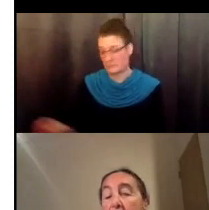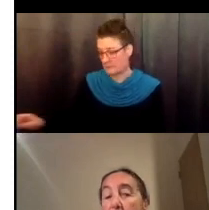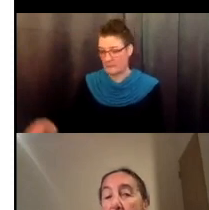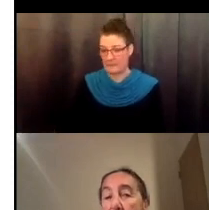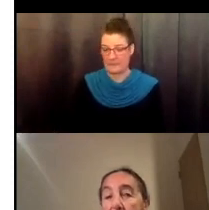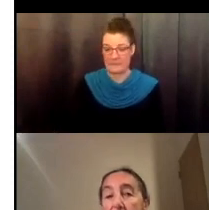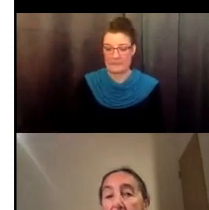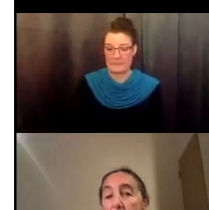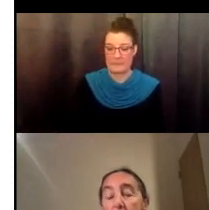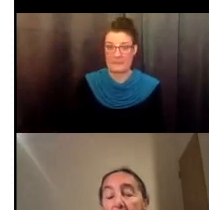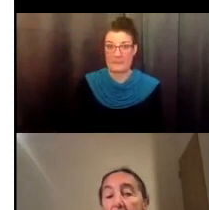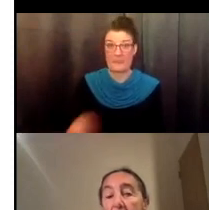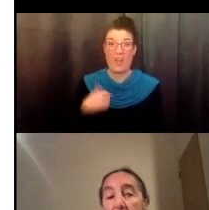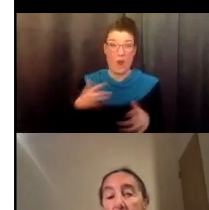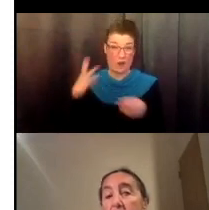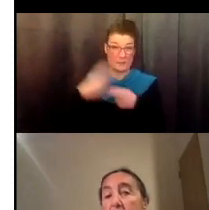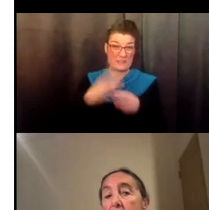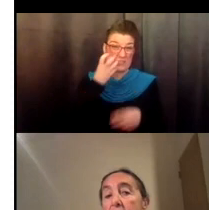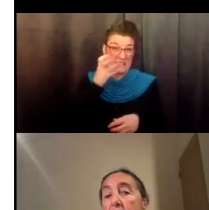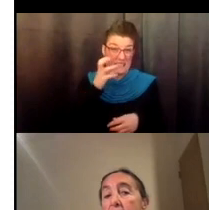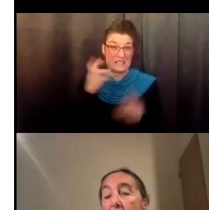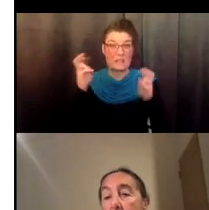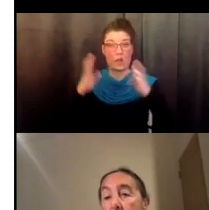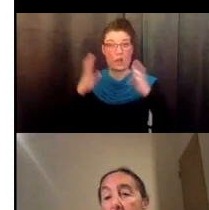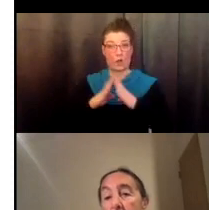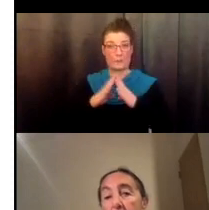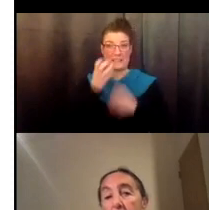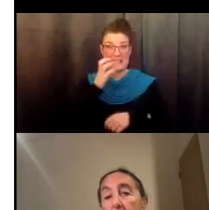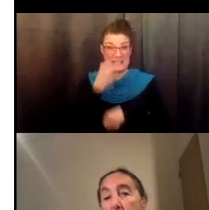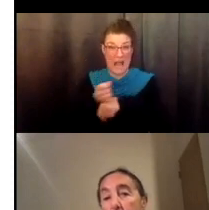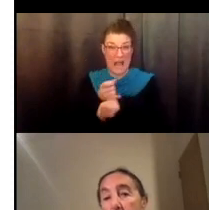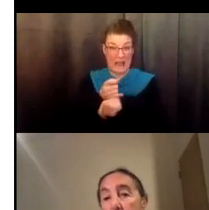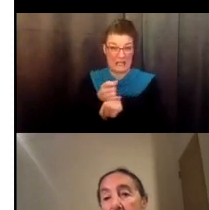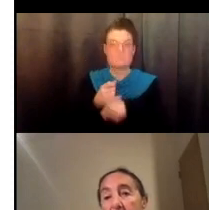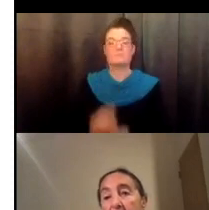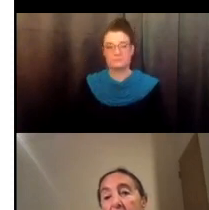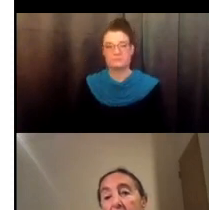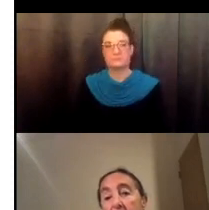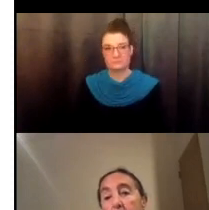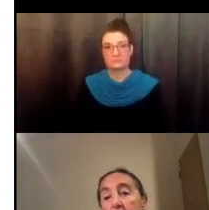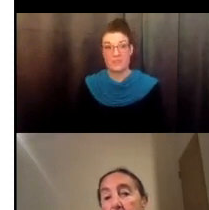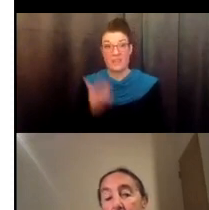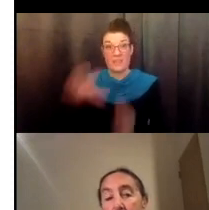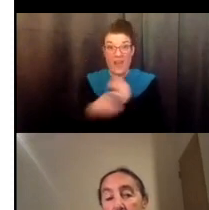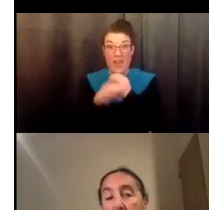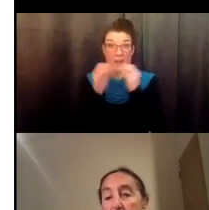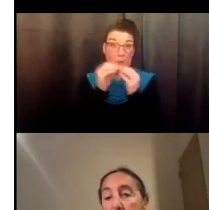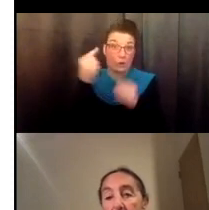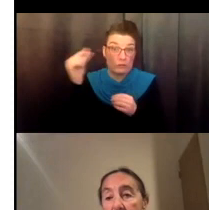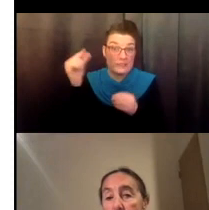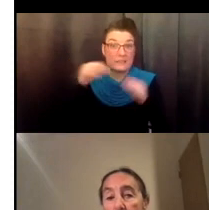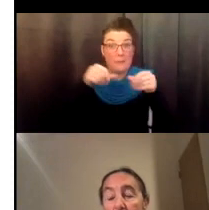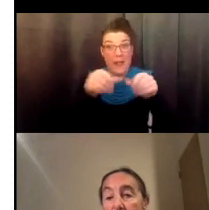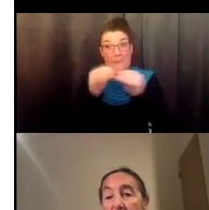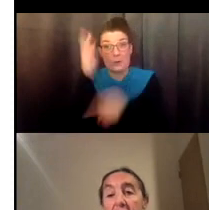I mentioned heat and urban heat islands. Not only will urban greening and planting more trees and